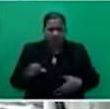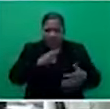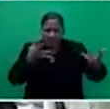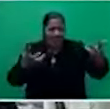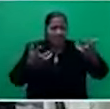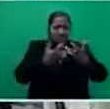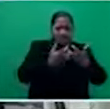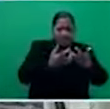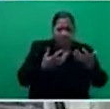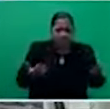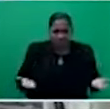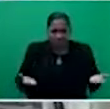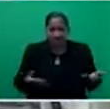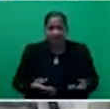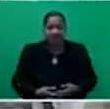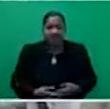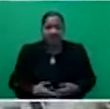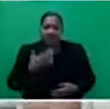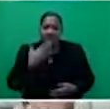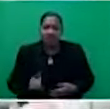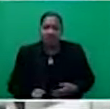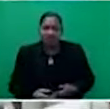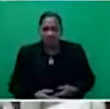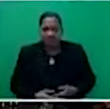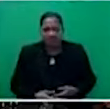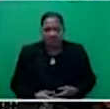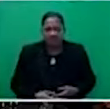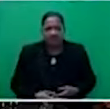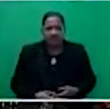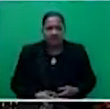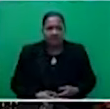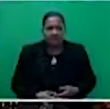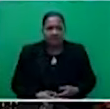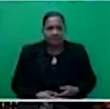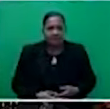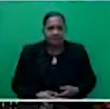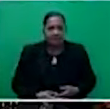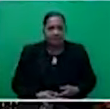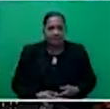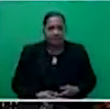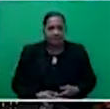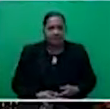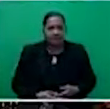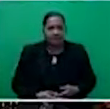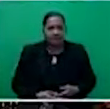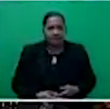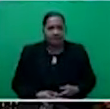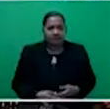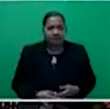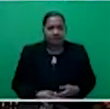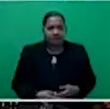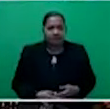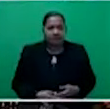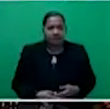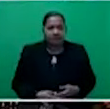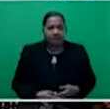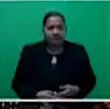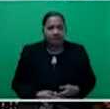Please. Please. Relevance, Honourable Speaker. Let's move on, please. Honourable member. Let's stop relevant in the